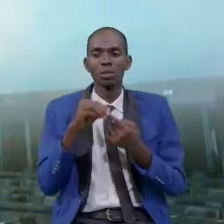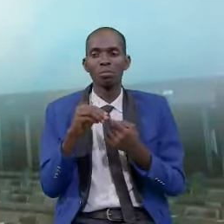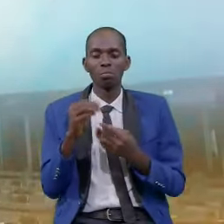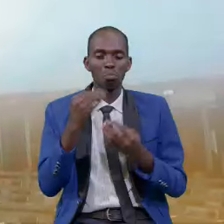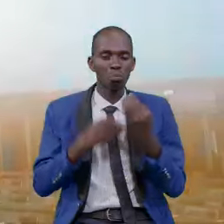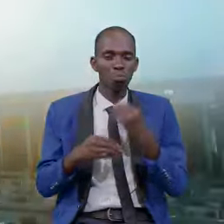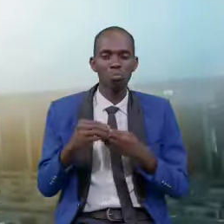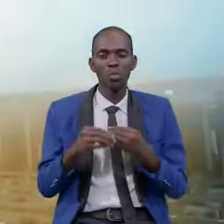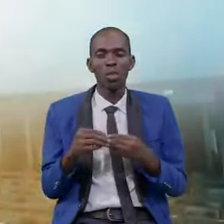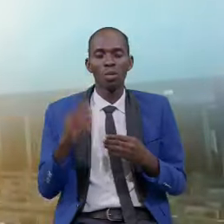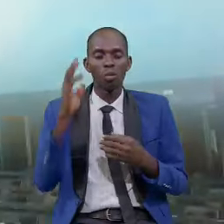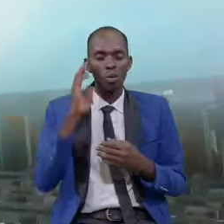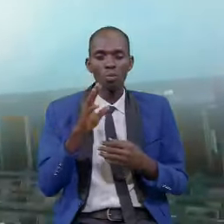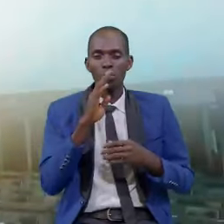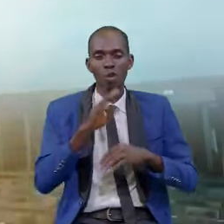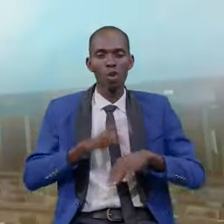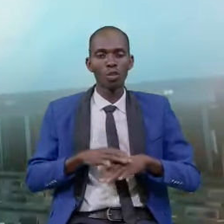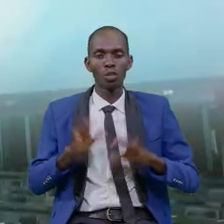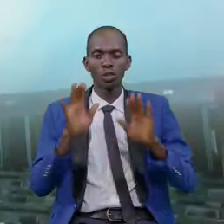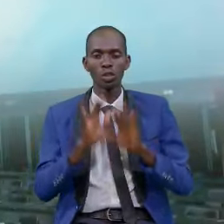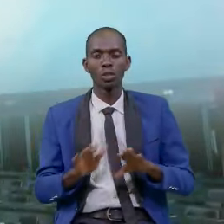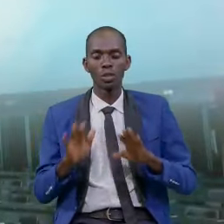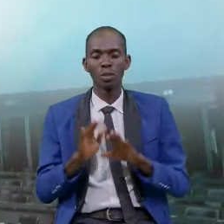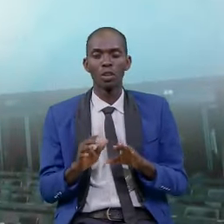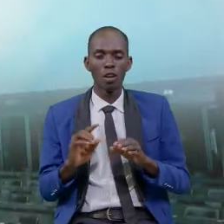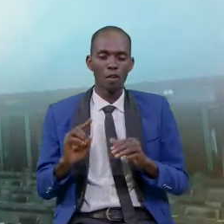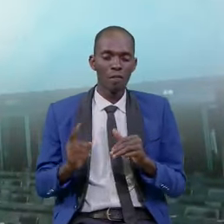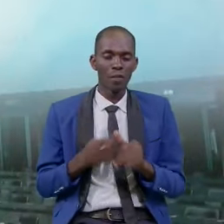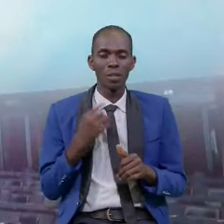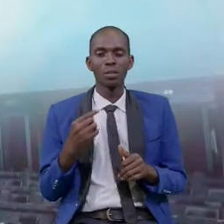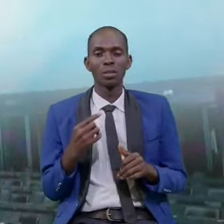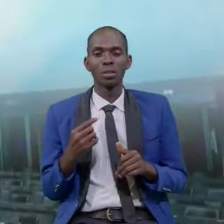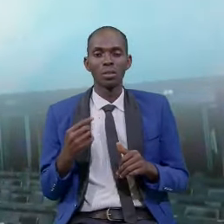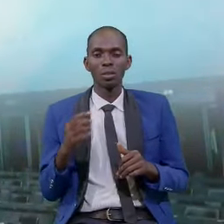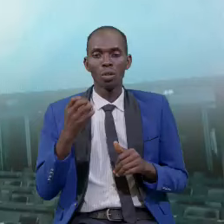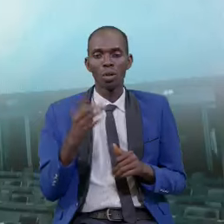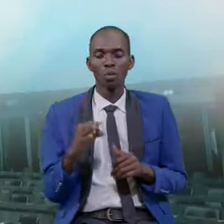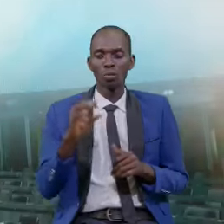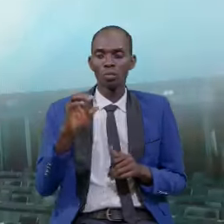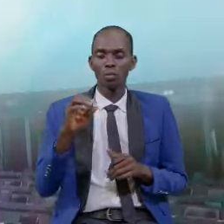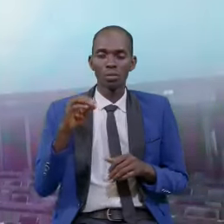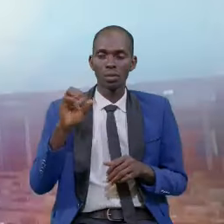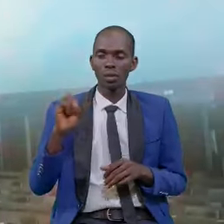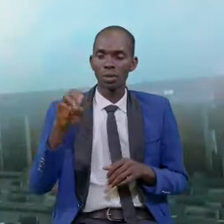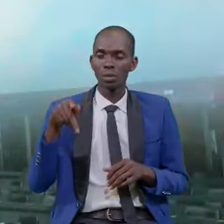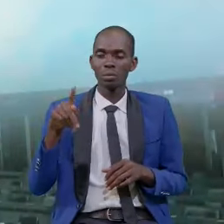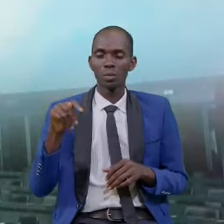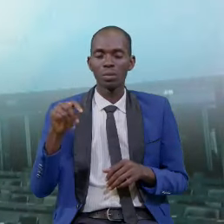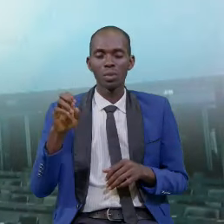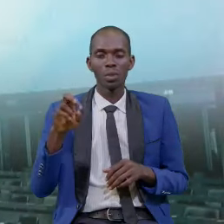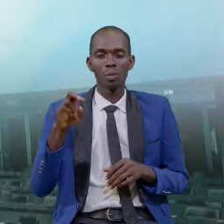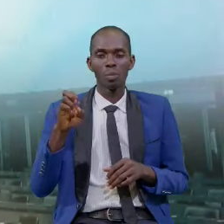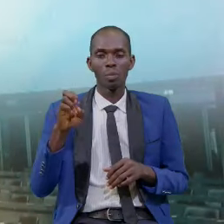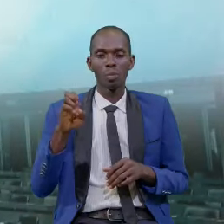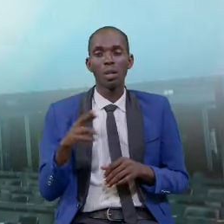1st September. More details about this will be sent to you. Our pastor will be delighted to have you